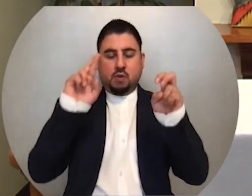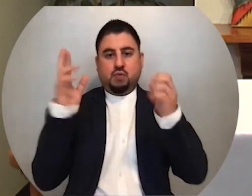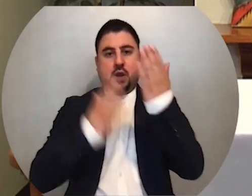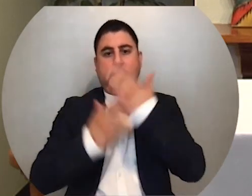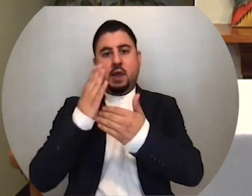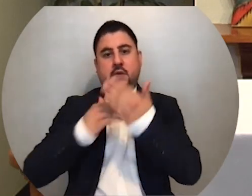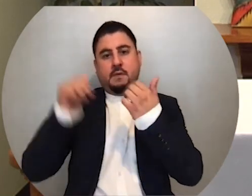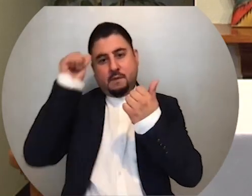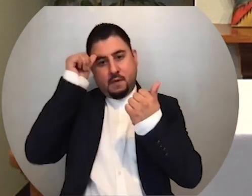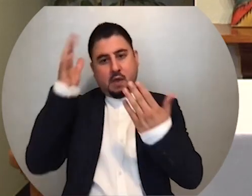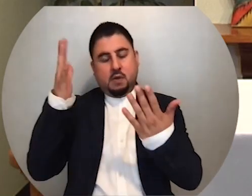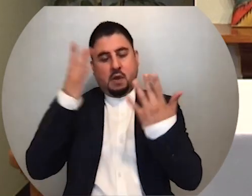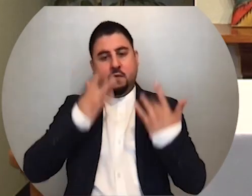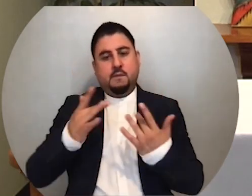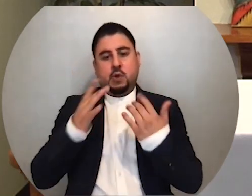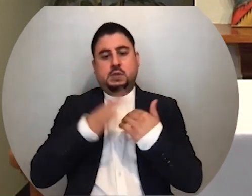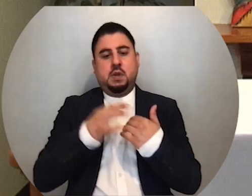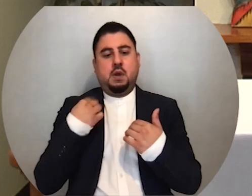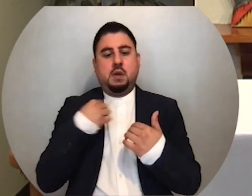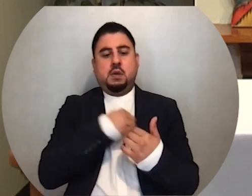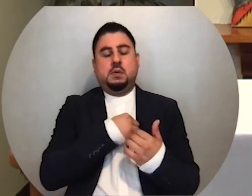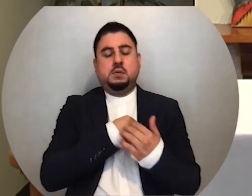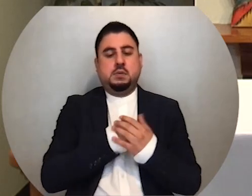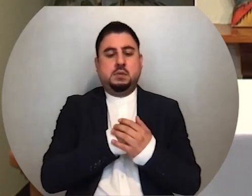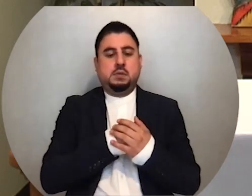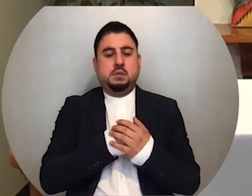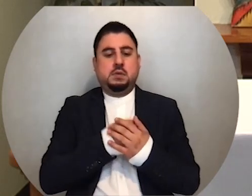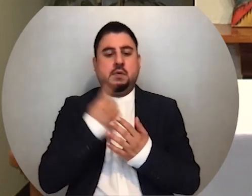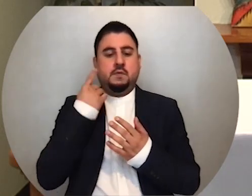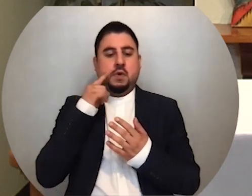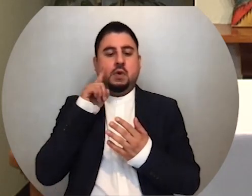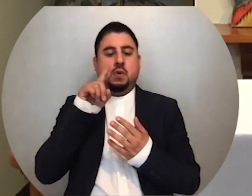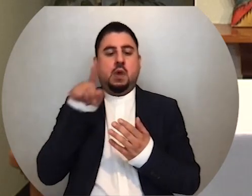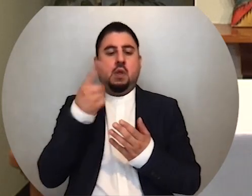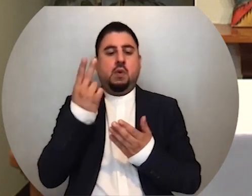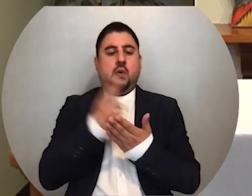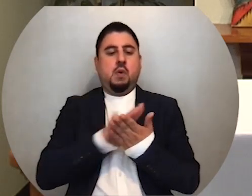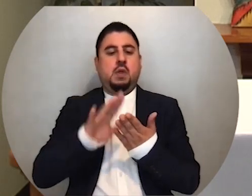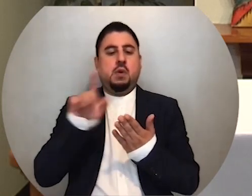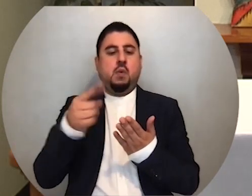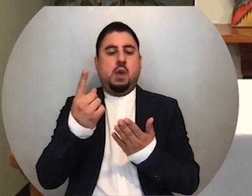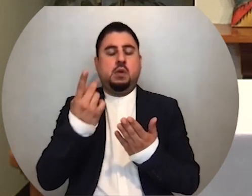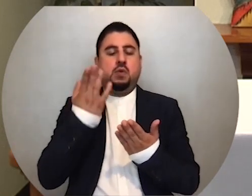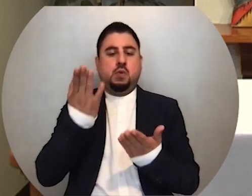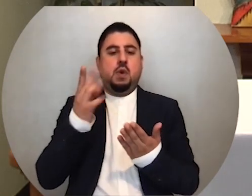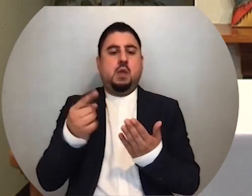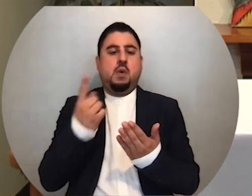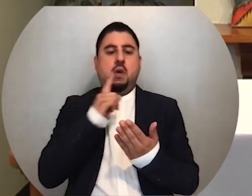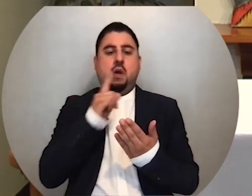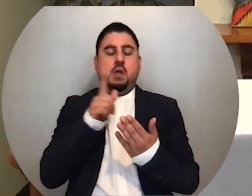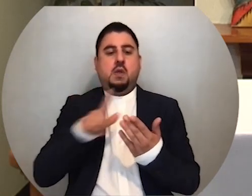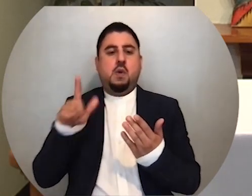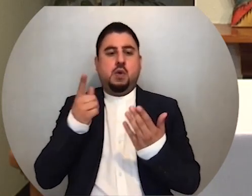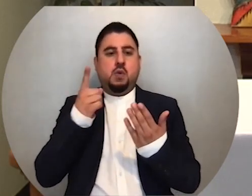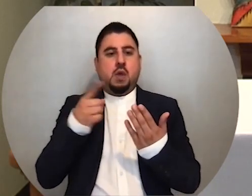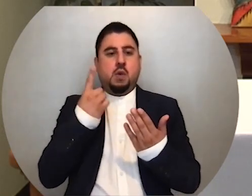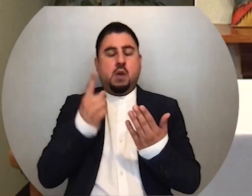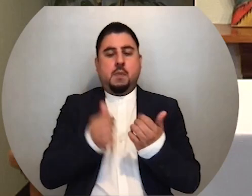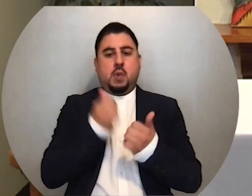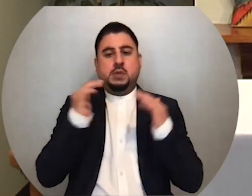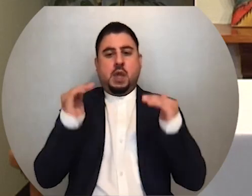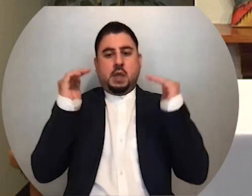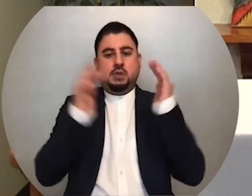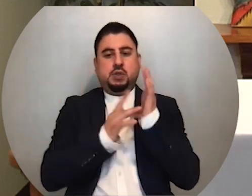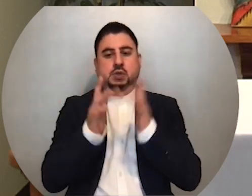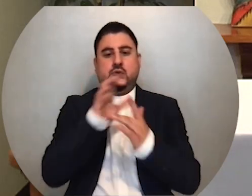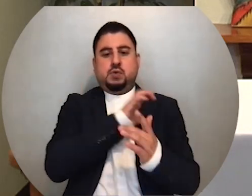are seated at the right hand of the Father. Have mercy on us. For you alone are the Holy One. You alone are the Lord. You alone